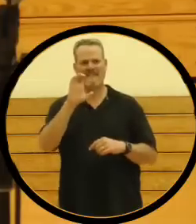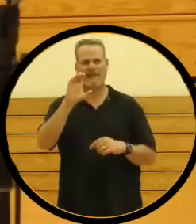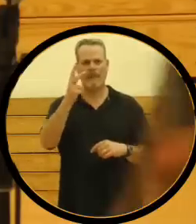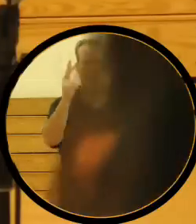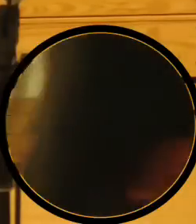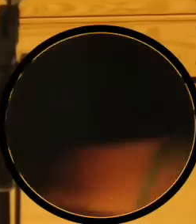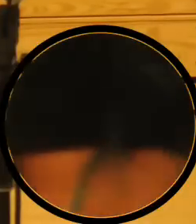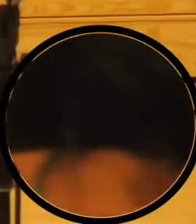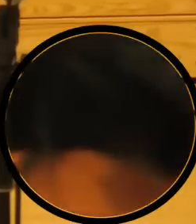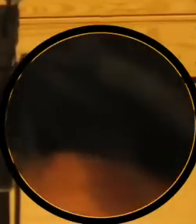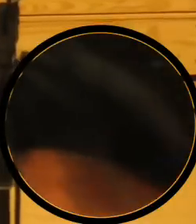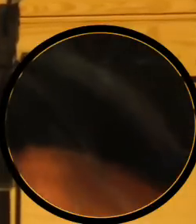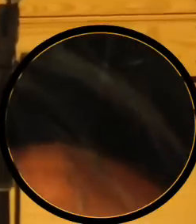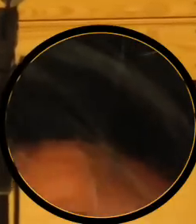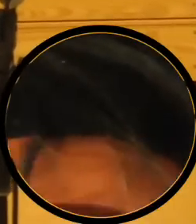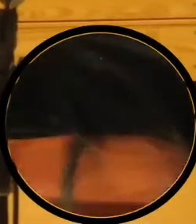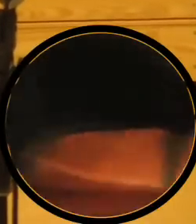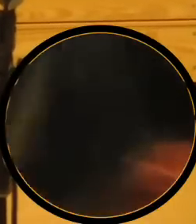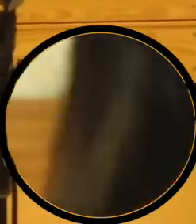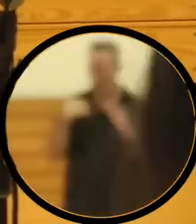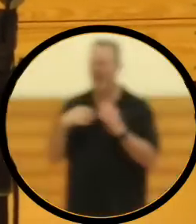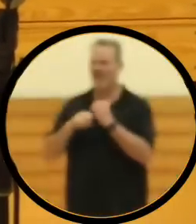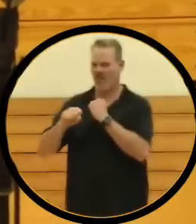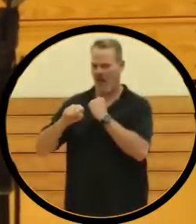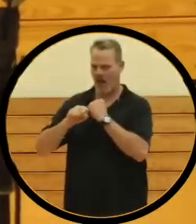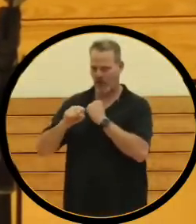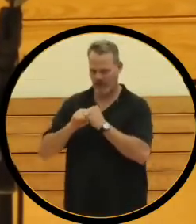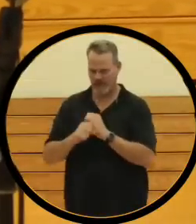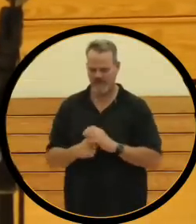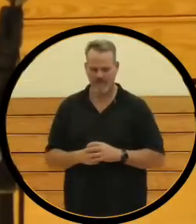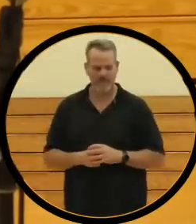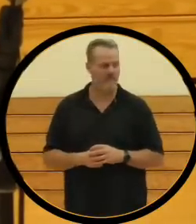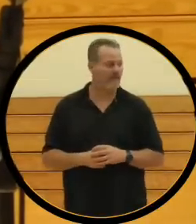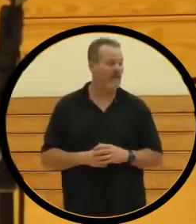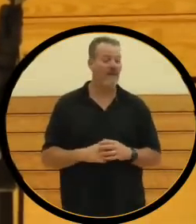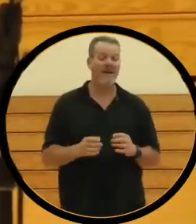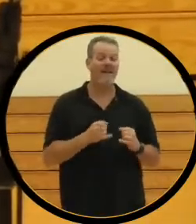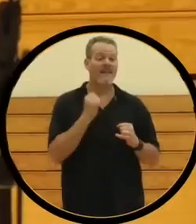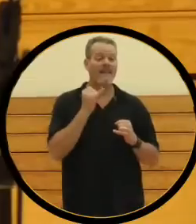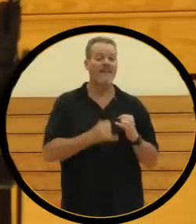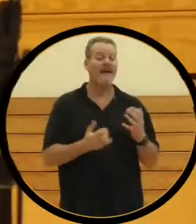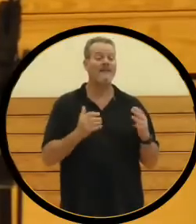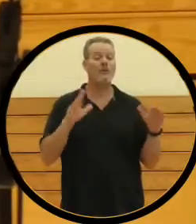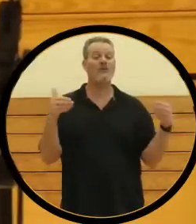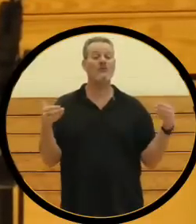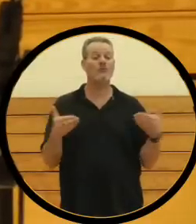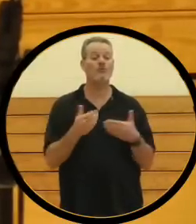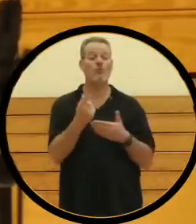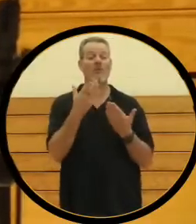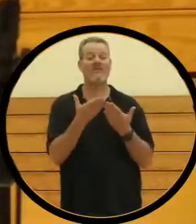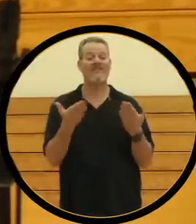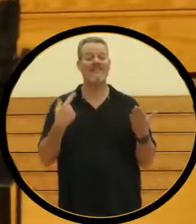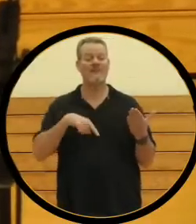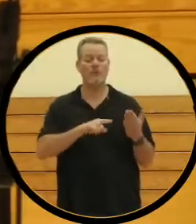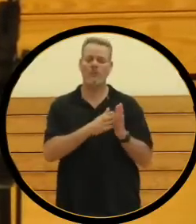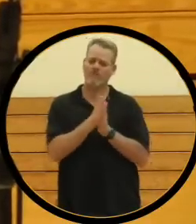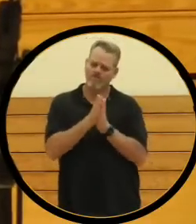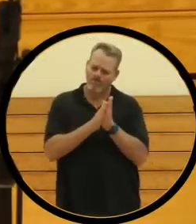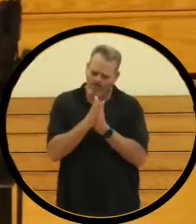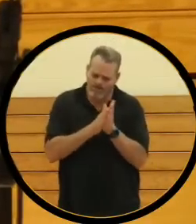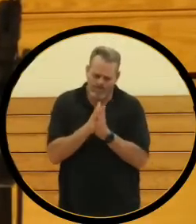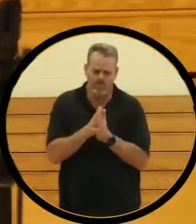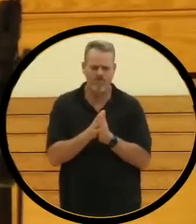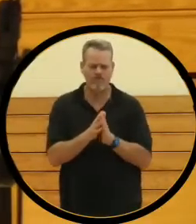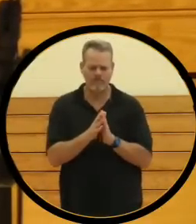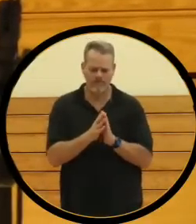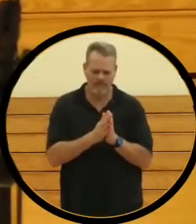to 2, but there'll be flyers out soon. And last, I'd like to introduce one of the things that we deeply invest in